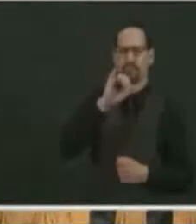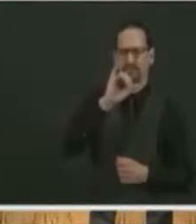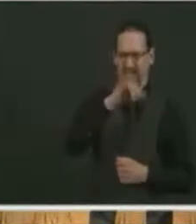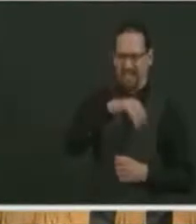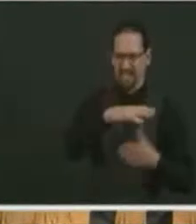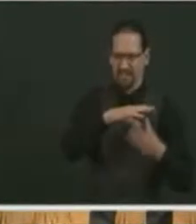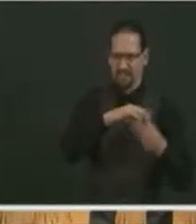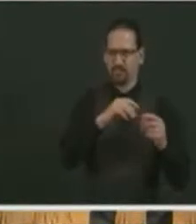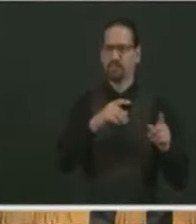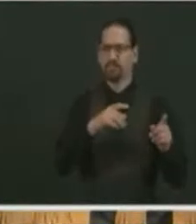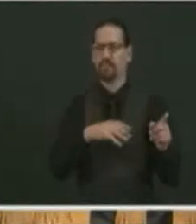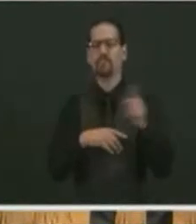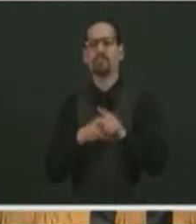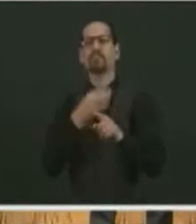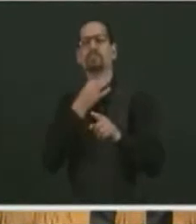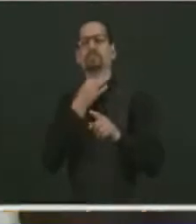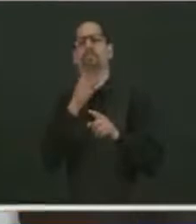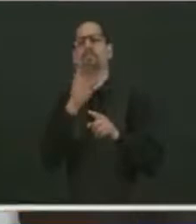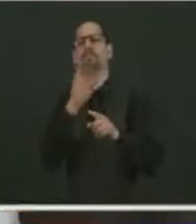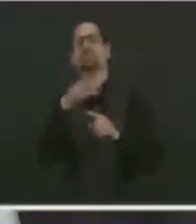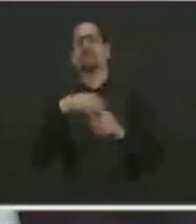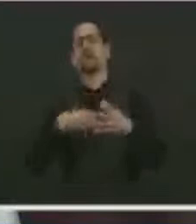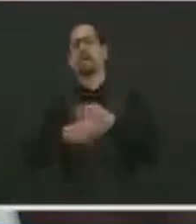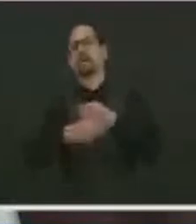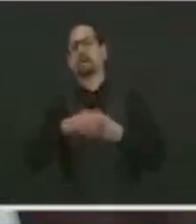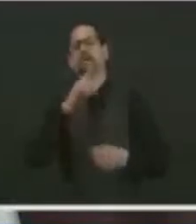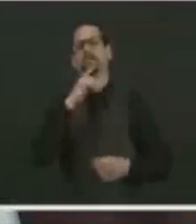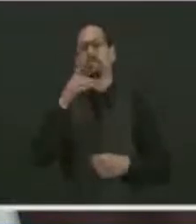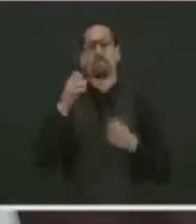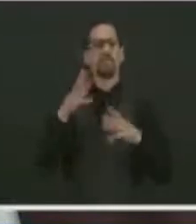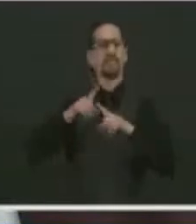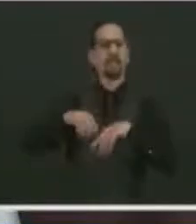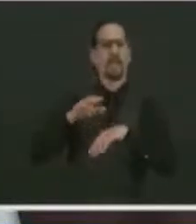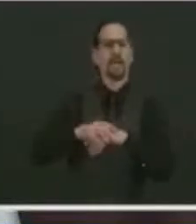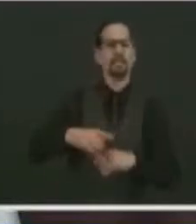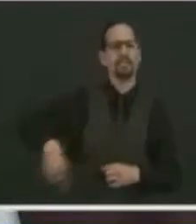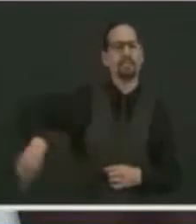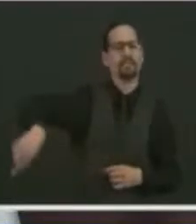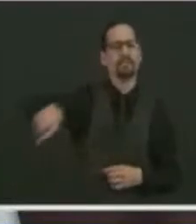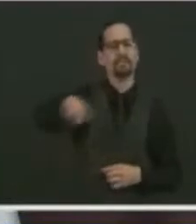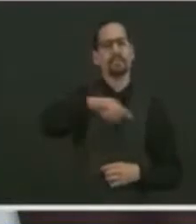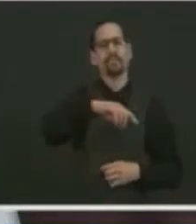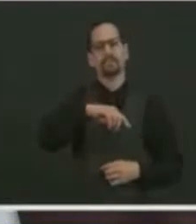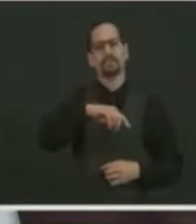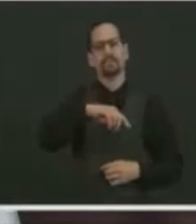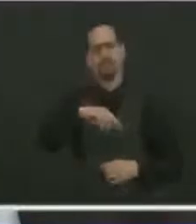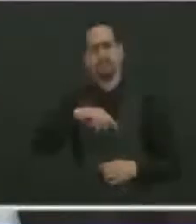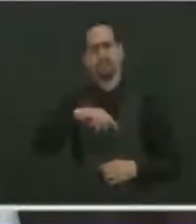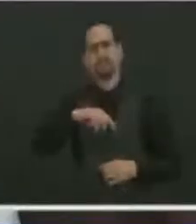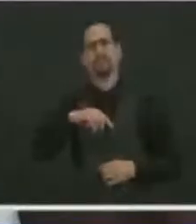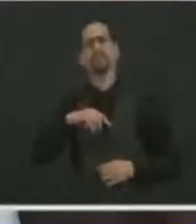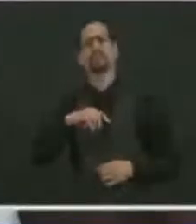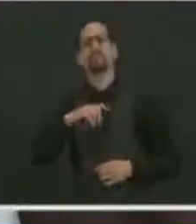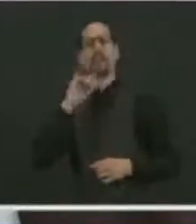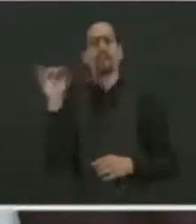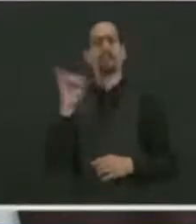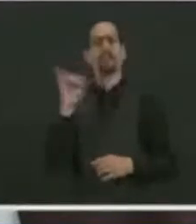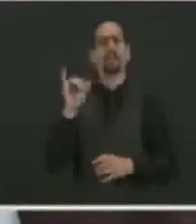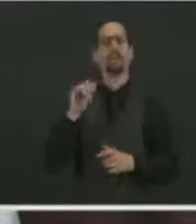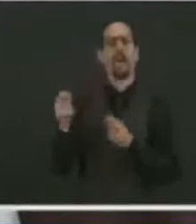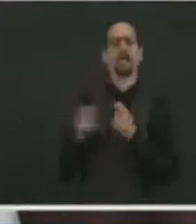additional experts that we're absolutely relying on are the infectious disease docs that we are talking to on a regular basis with our critical